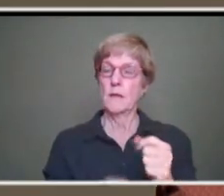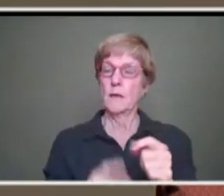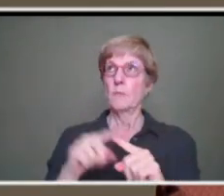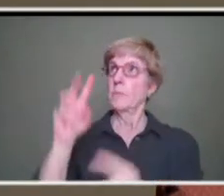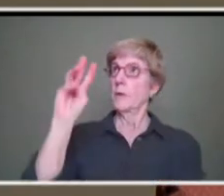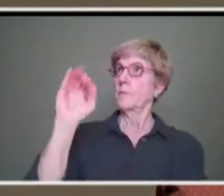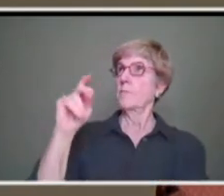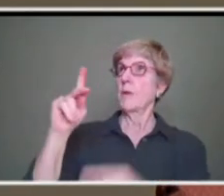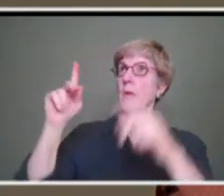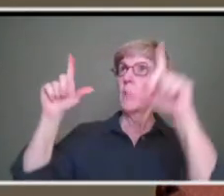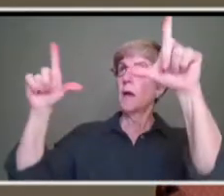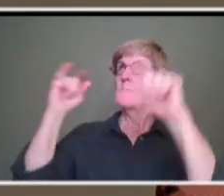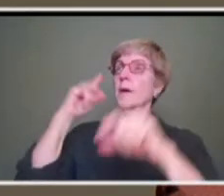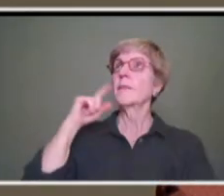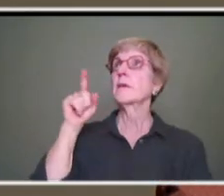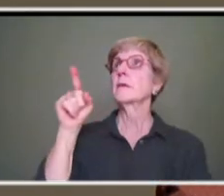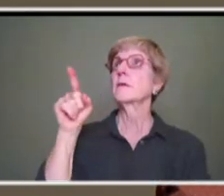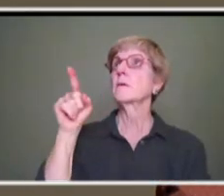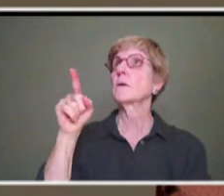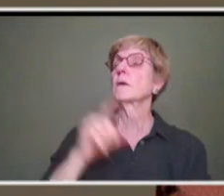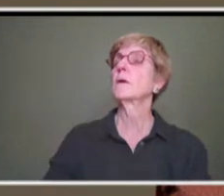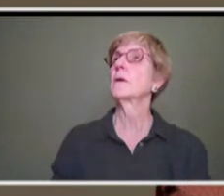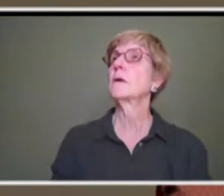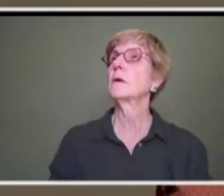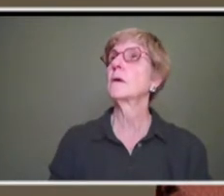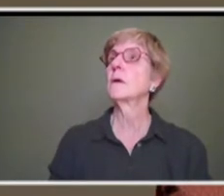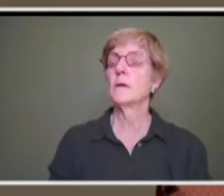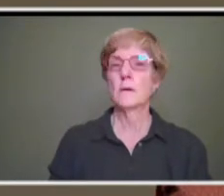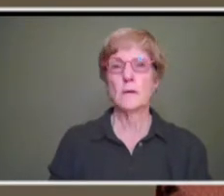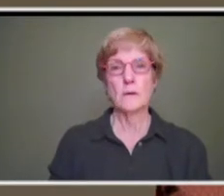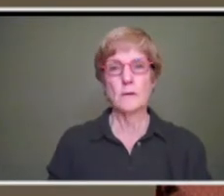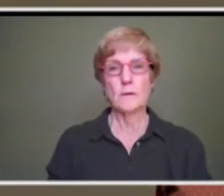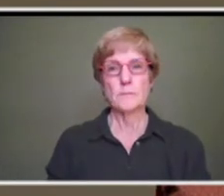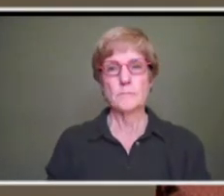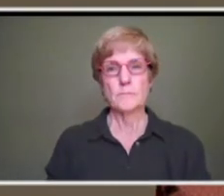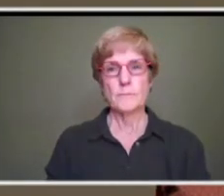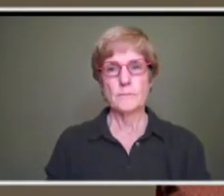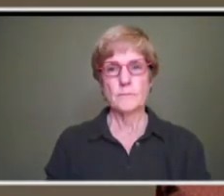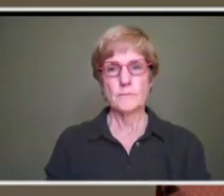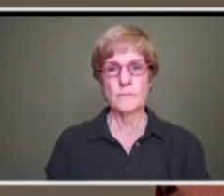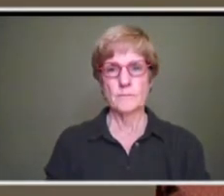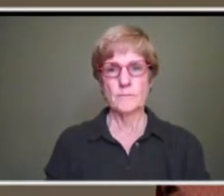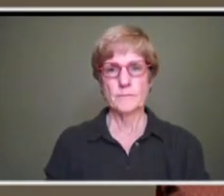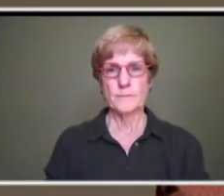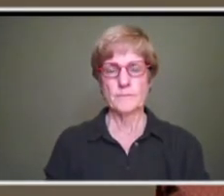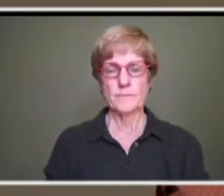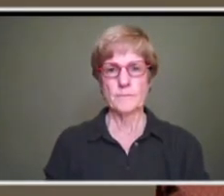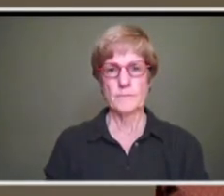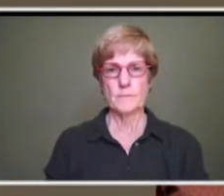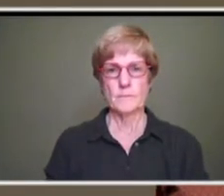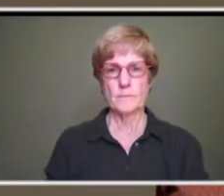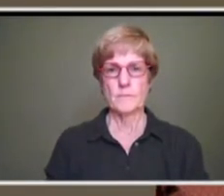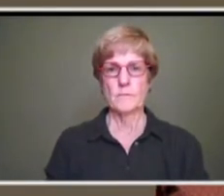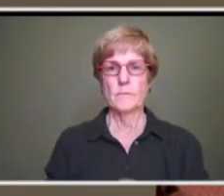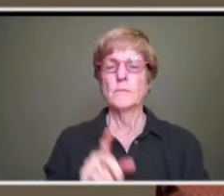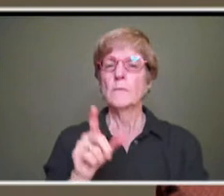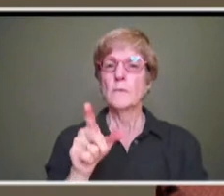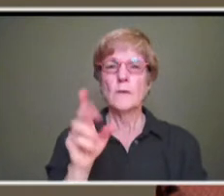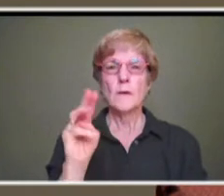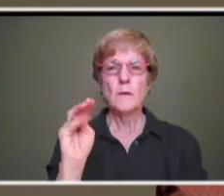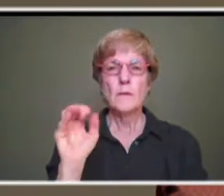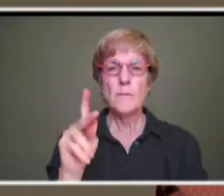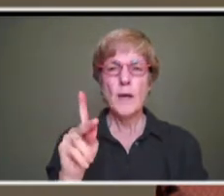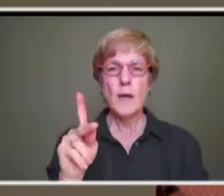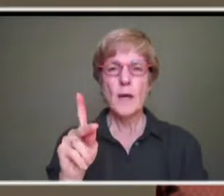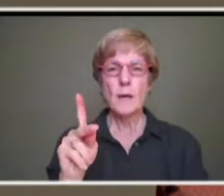I think there were this morning do you have the map in front of you let's see hold